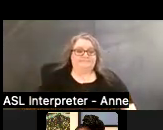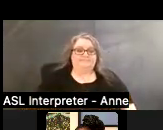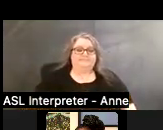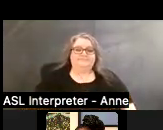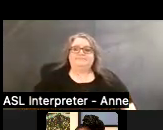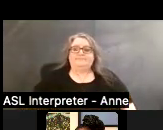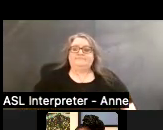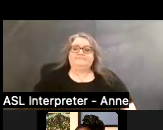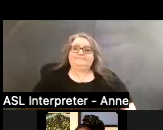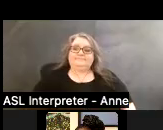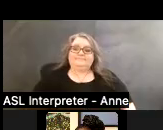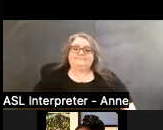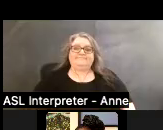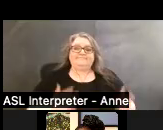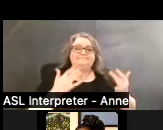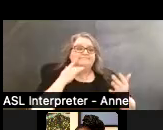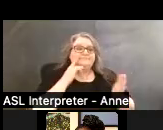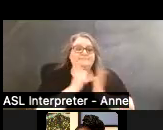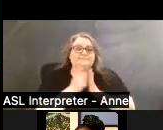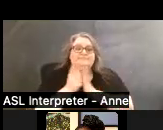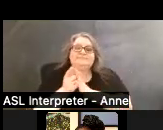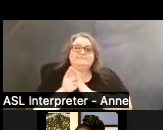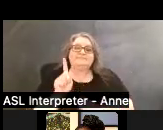So we'll just give it a minute and see.